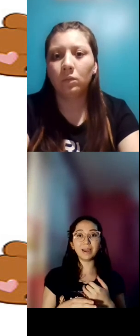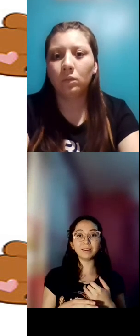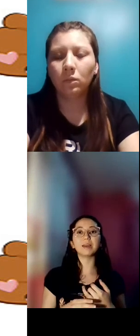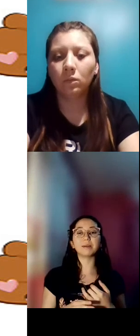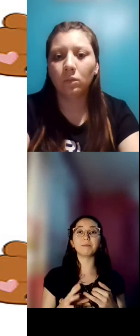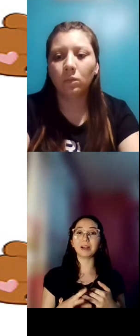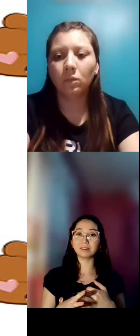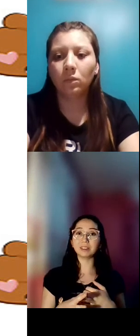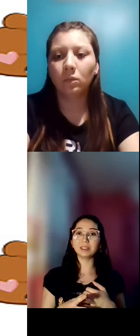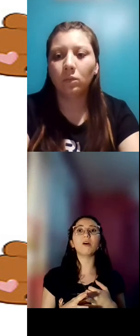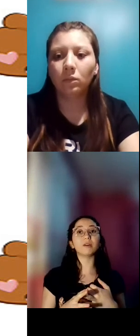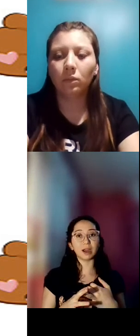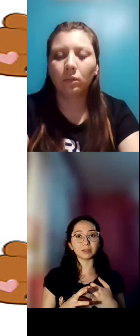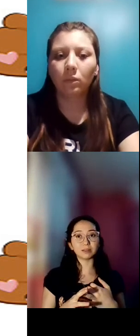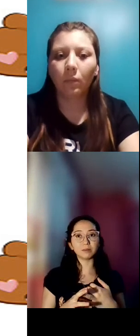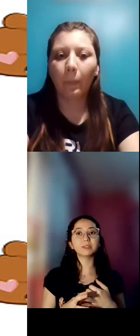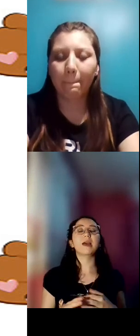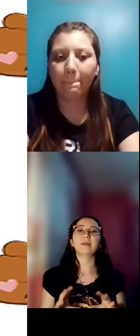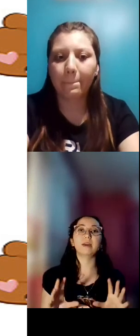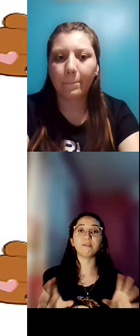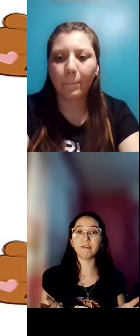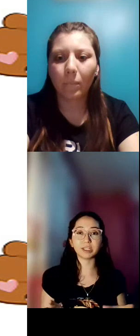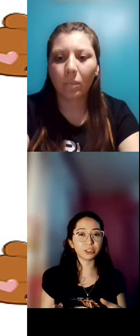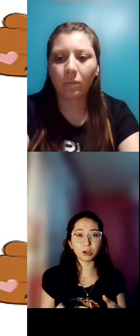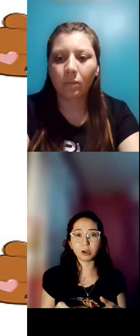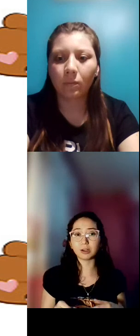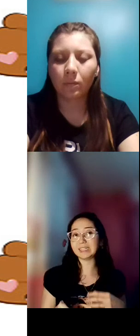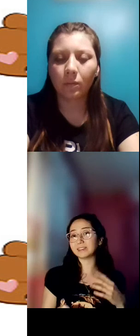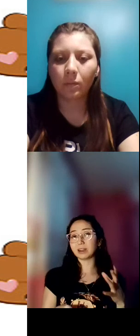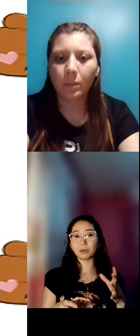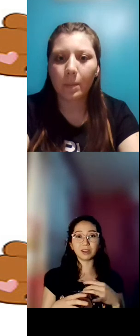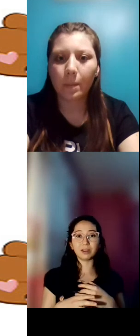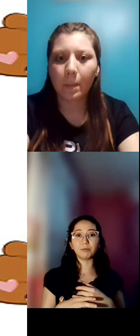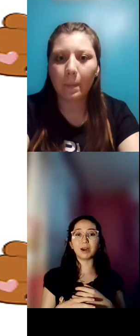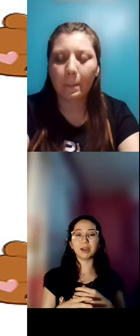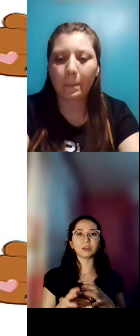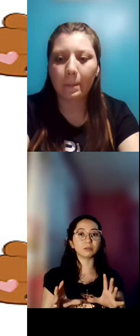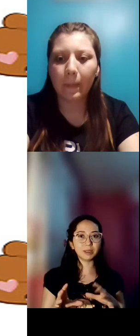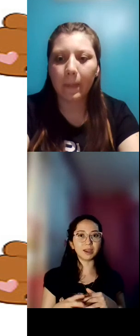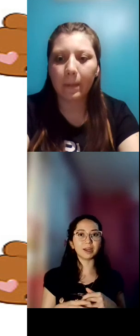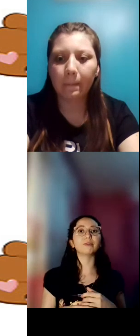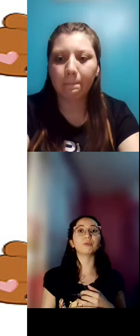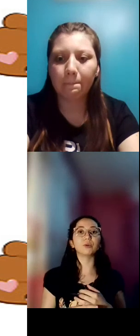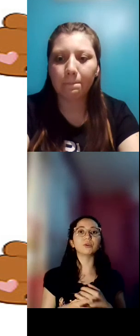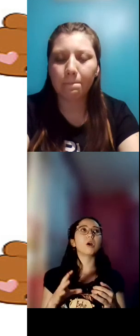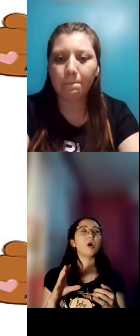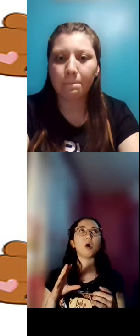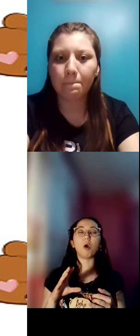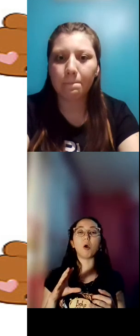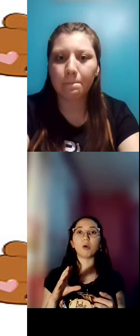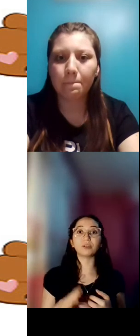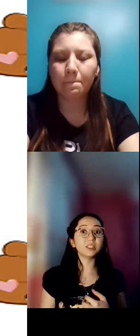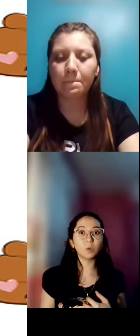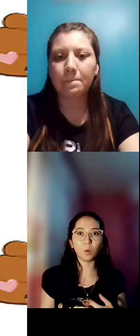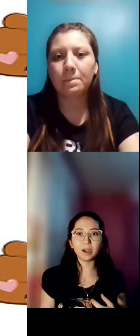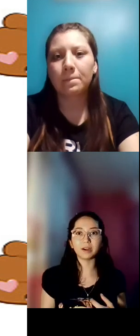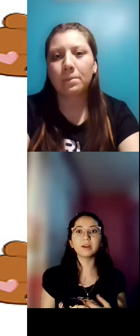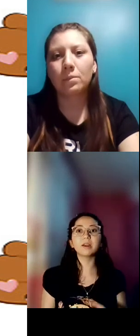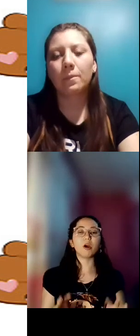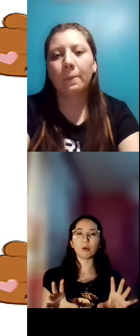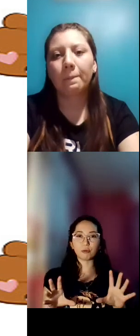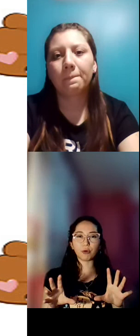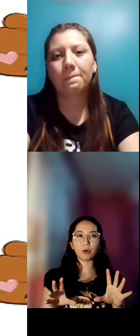bacterial, viral, and parasitic organisms. The infection is transmitted by contaminated food or